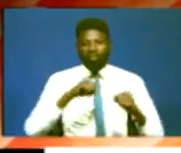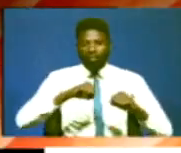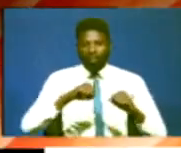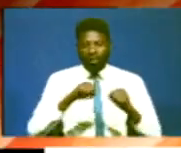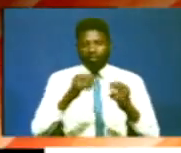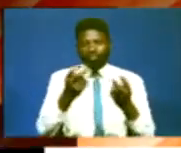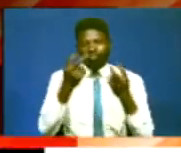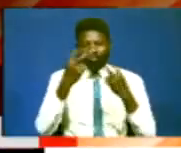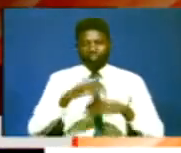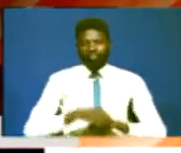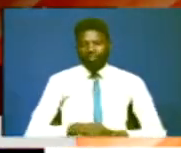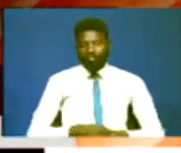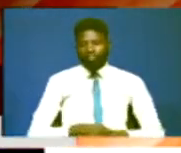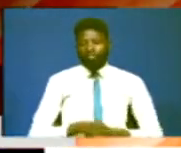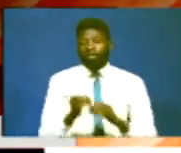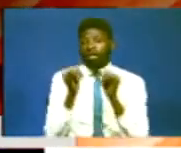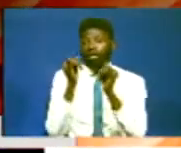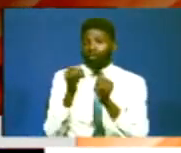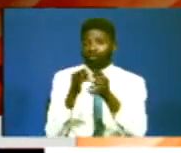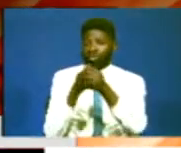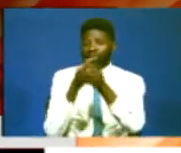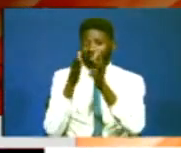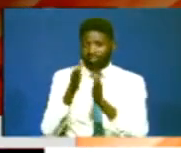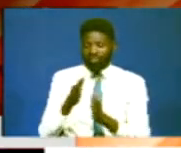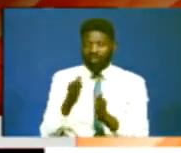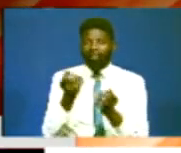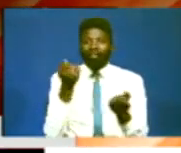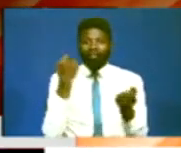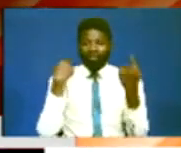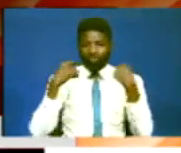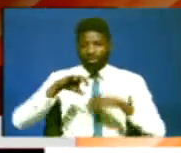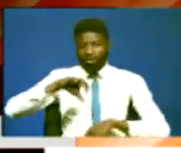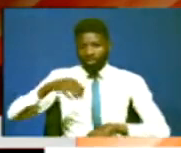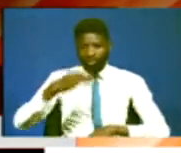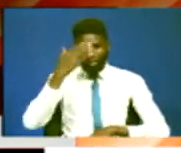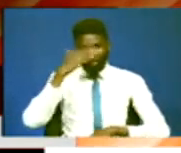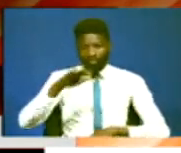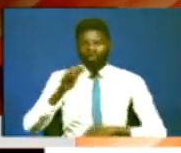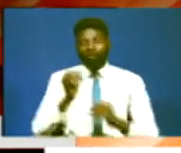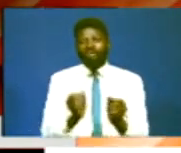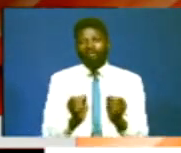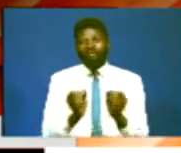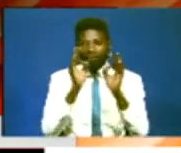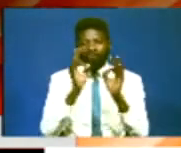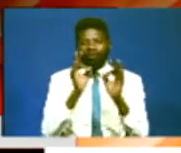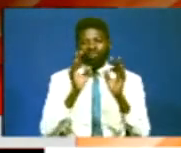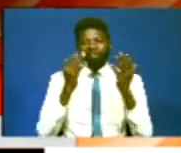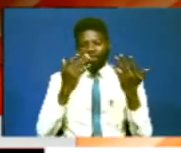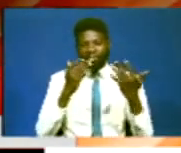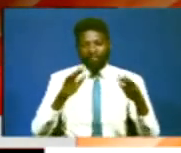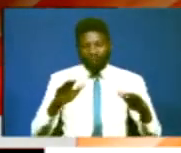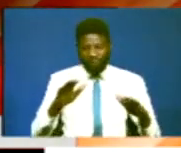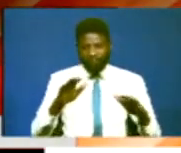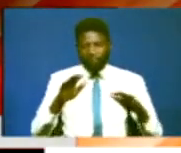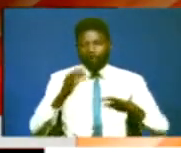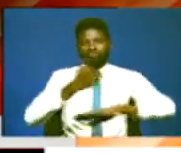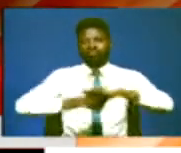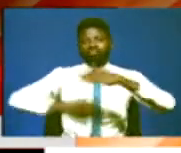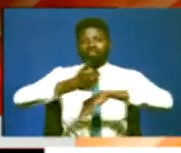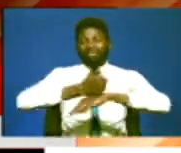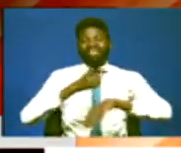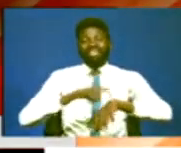The new leadership of Kericho County Assembly has been officially effected after a special sitting attended by a total of 20 members